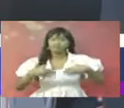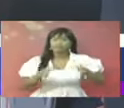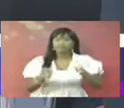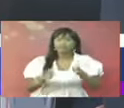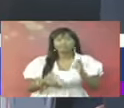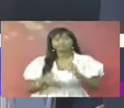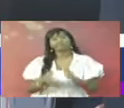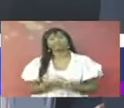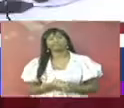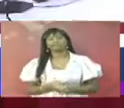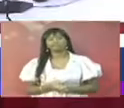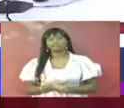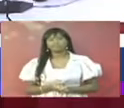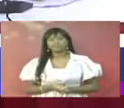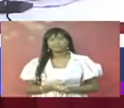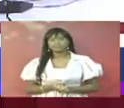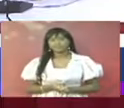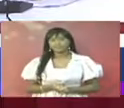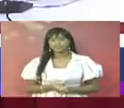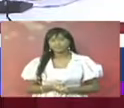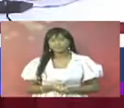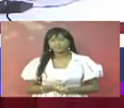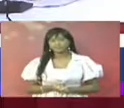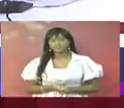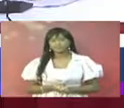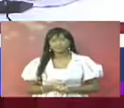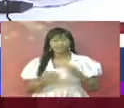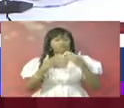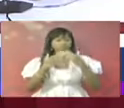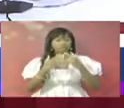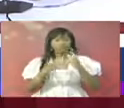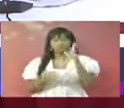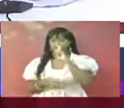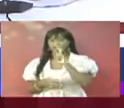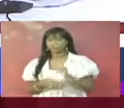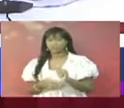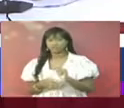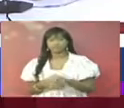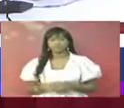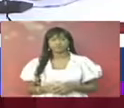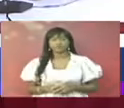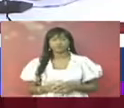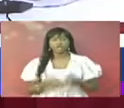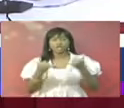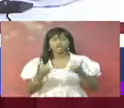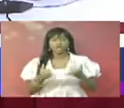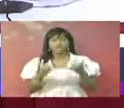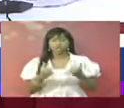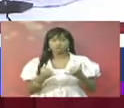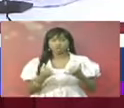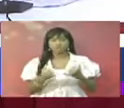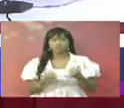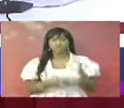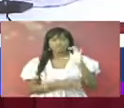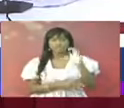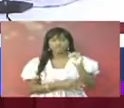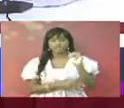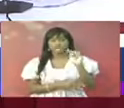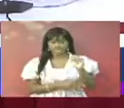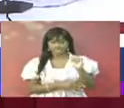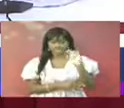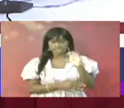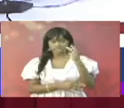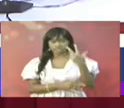asked. Thank you very much for your questions, Mr. Turner. We now go to CNC3 for your